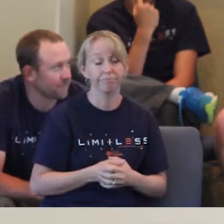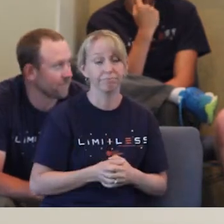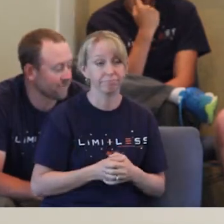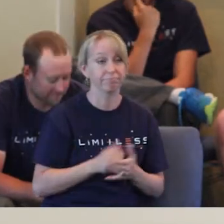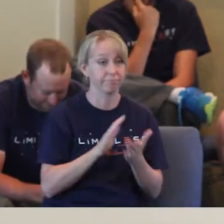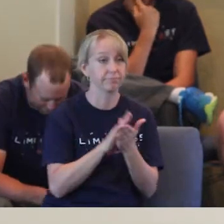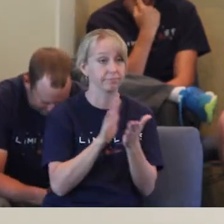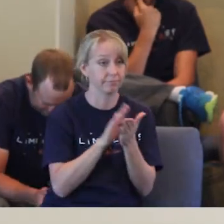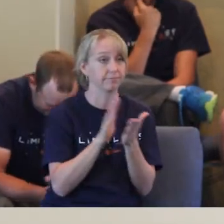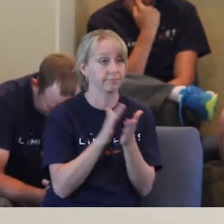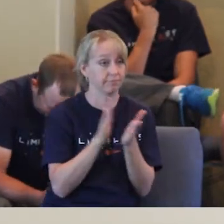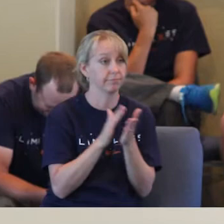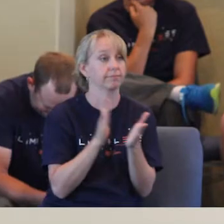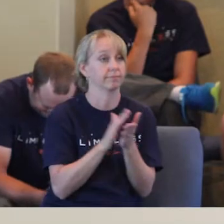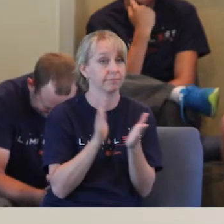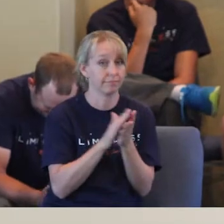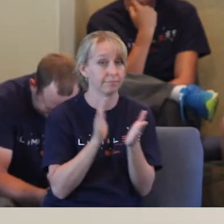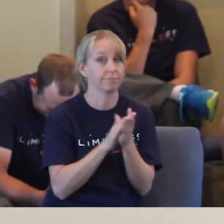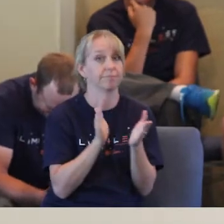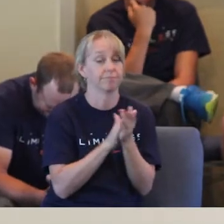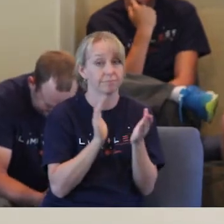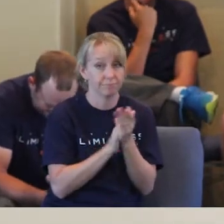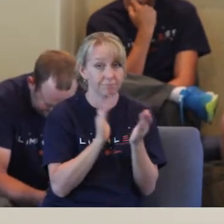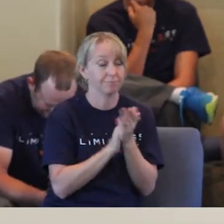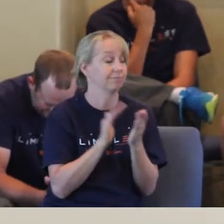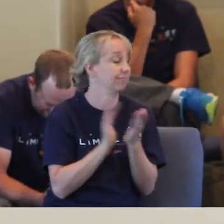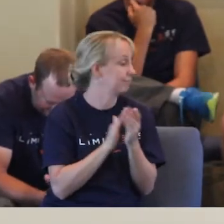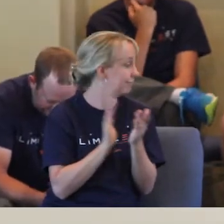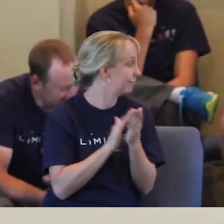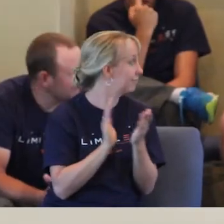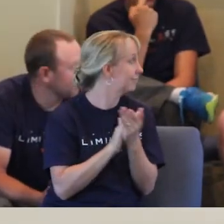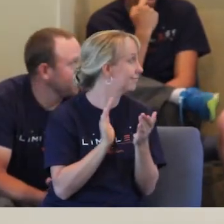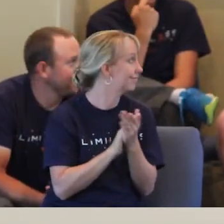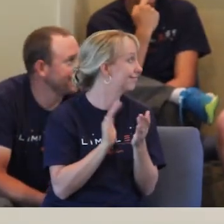for me, and I had a lot of fun.